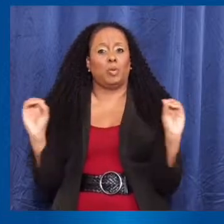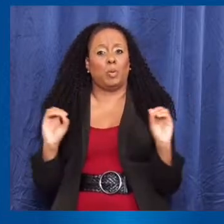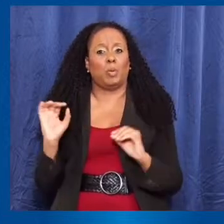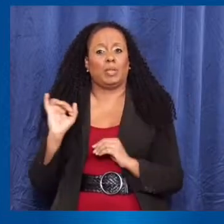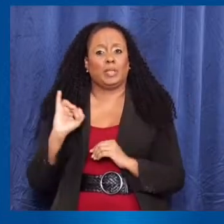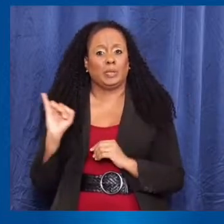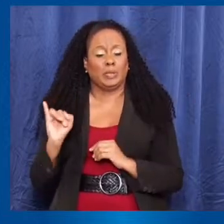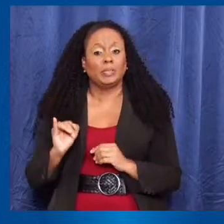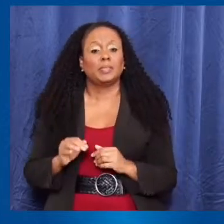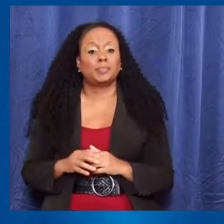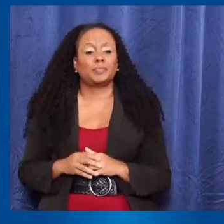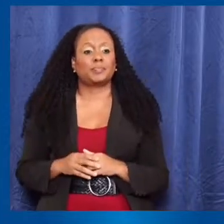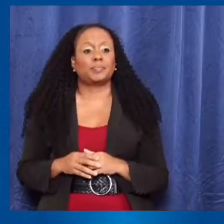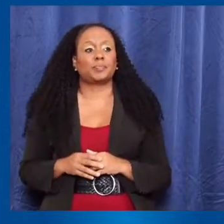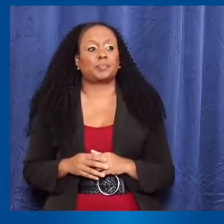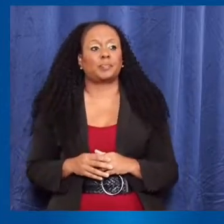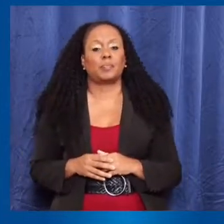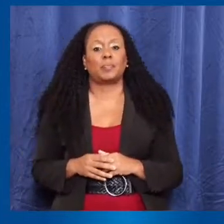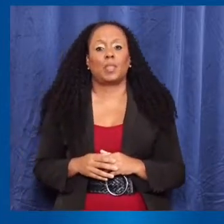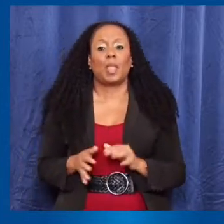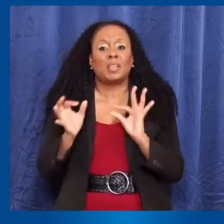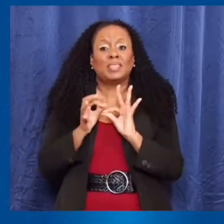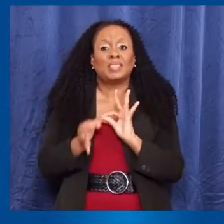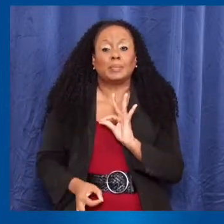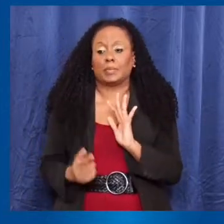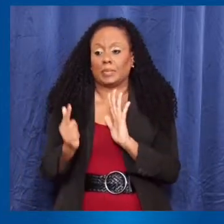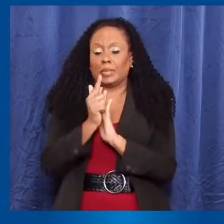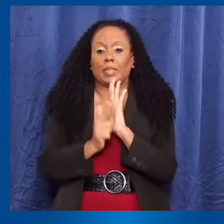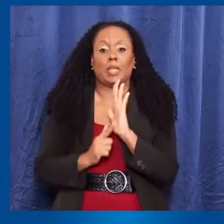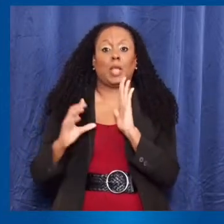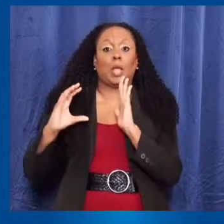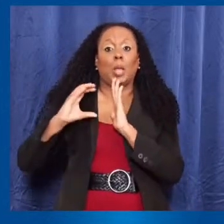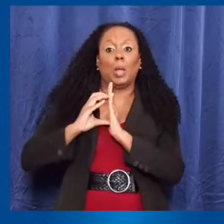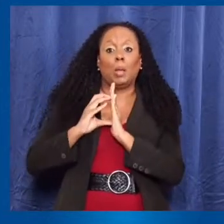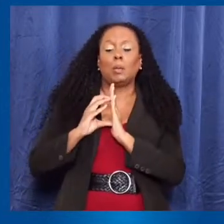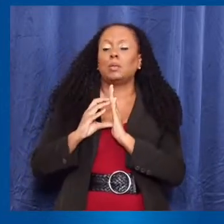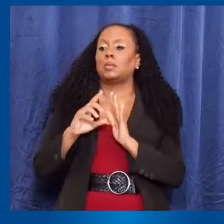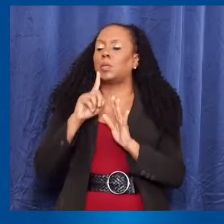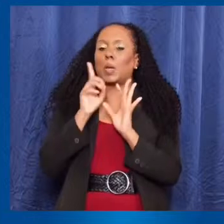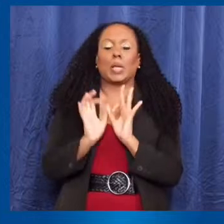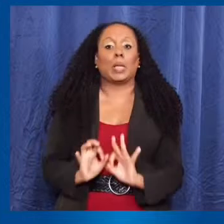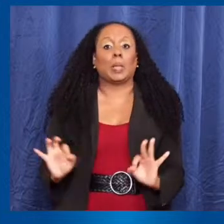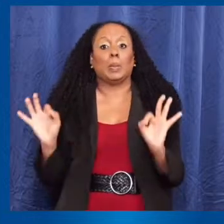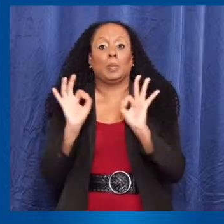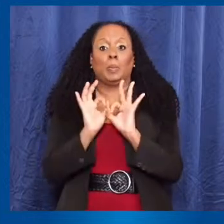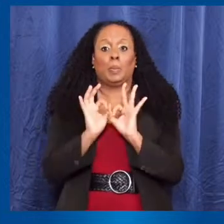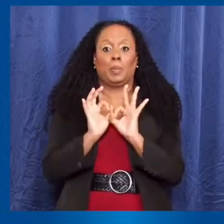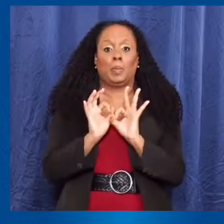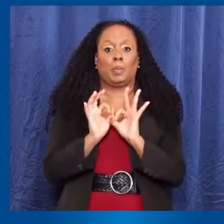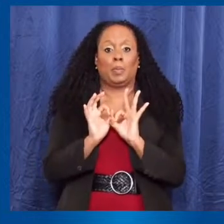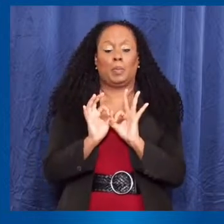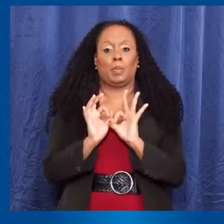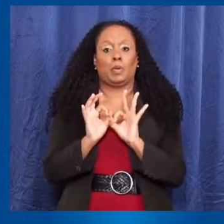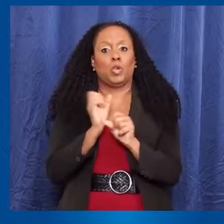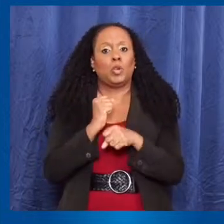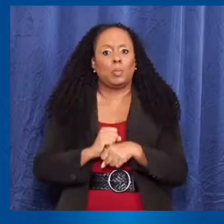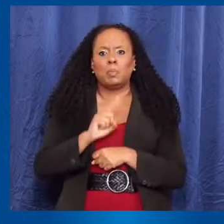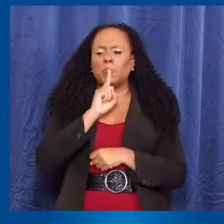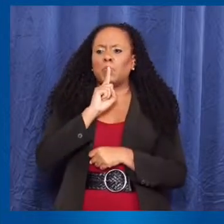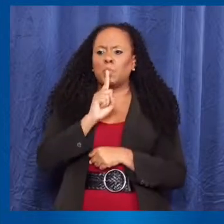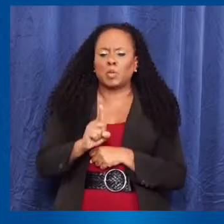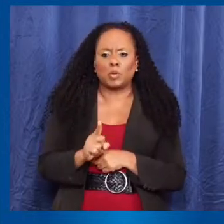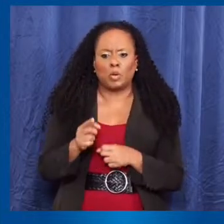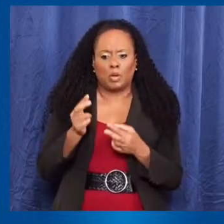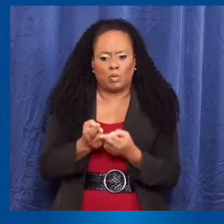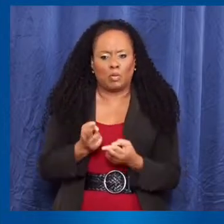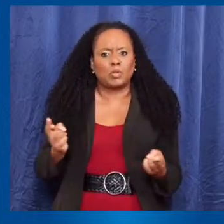to understand how a simple legal clause can make the difference in terms of amplifying the resources that